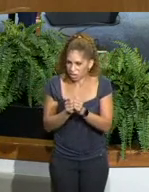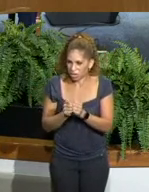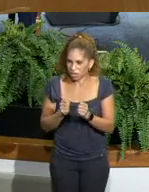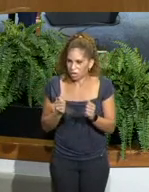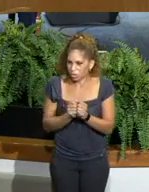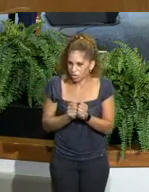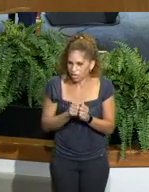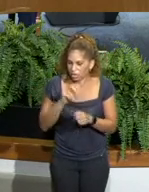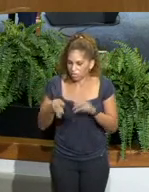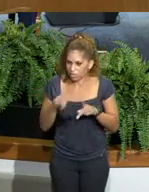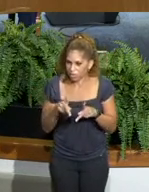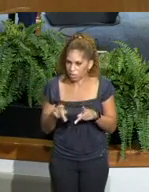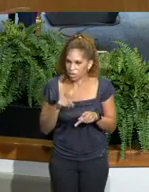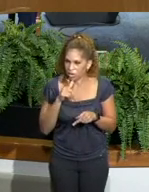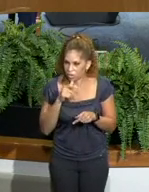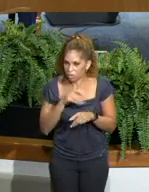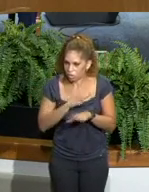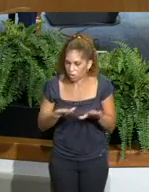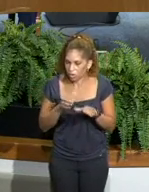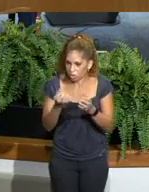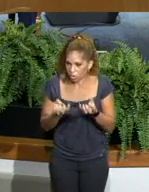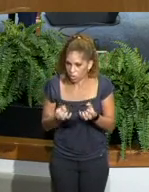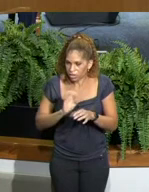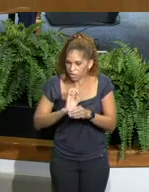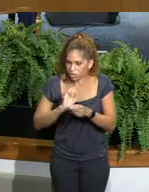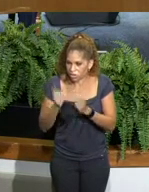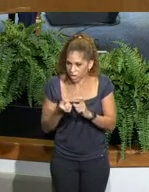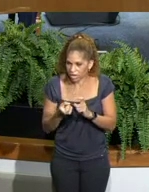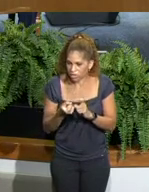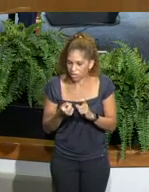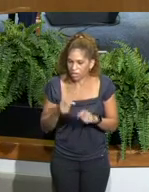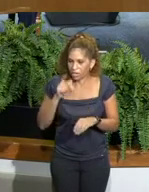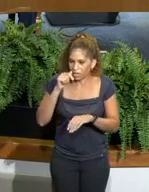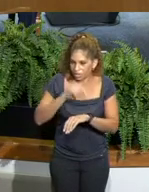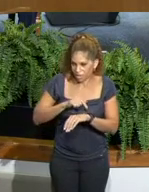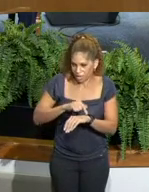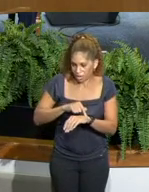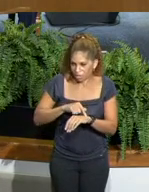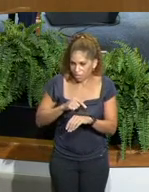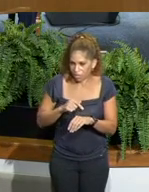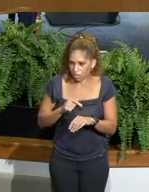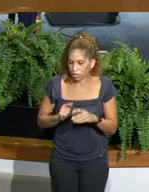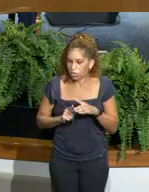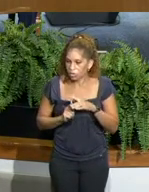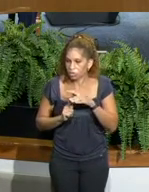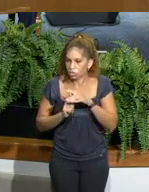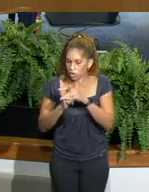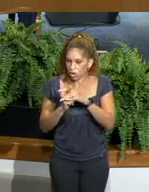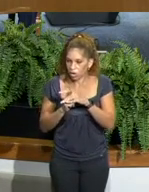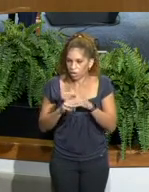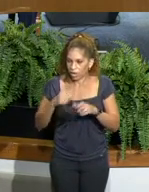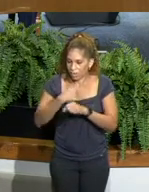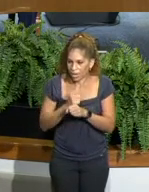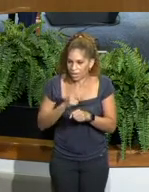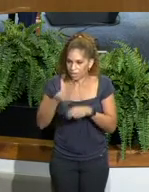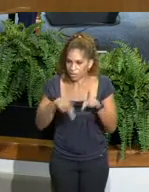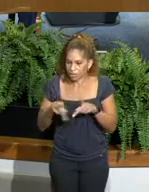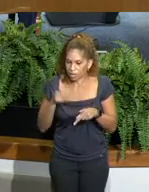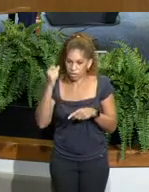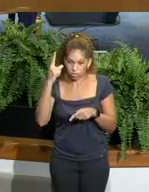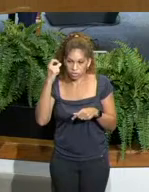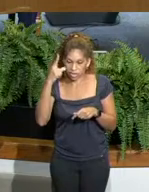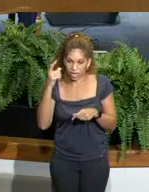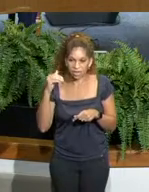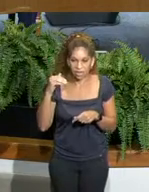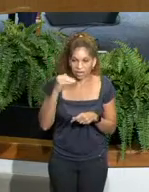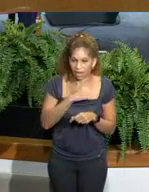normal. It's time to expose and divide and make sure people understand the lies and the myths that have